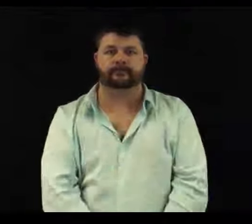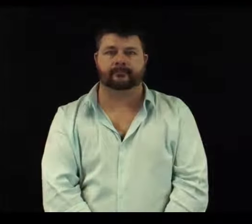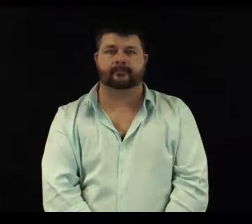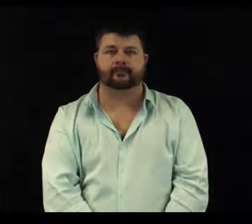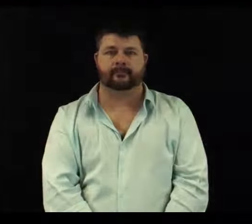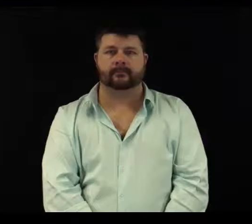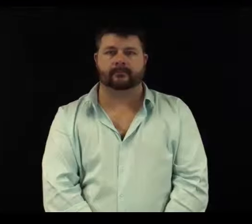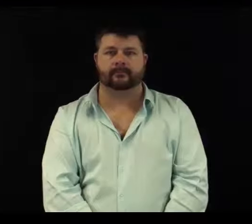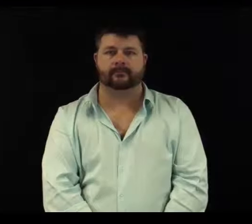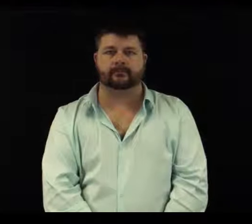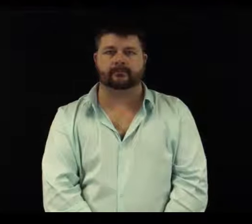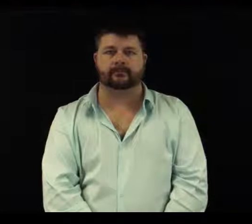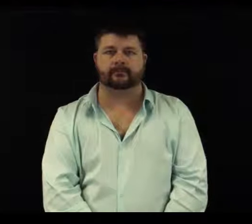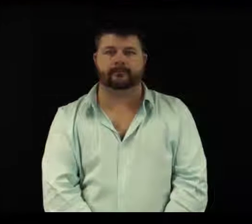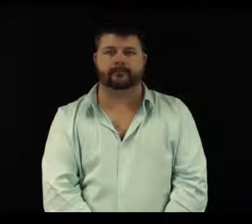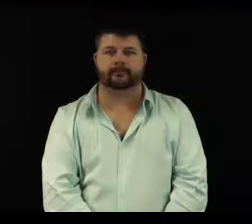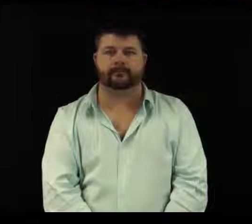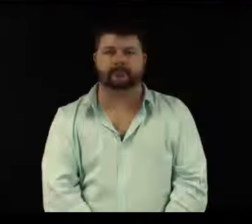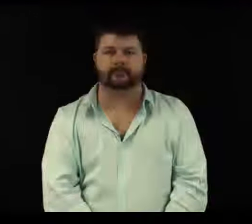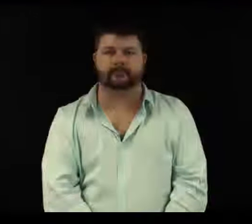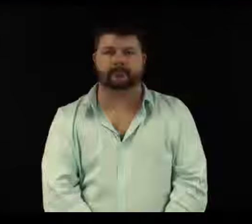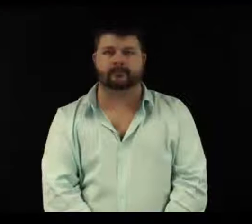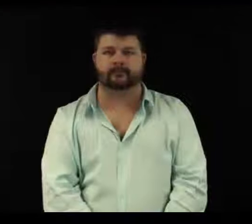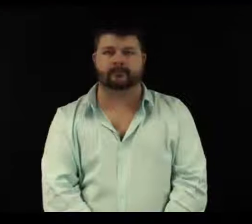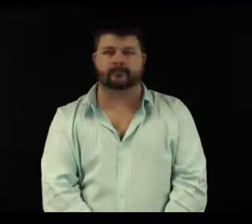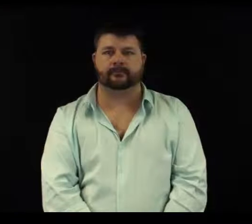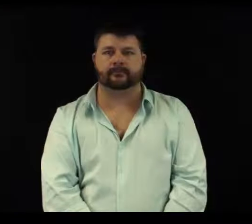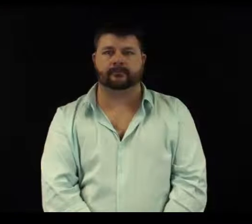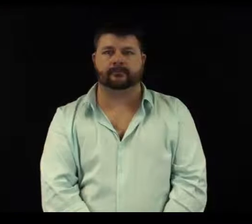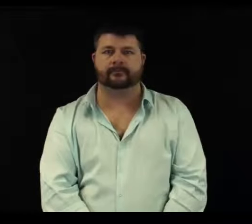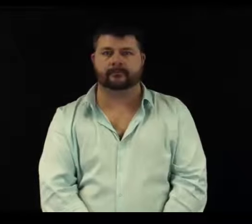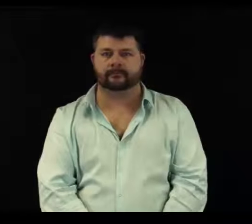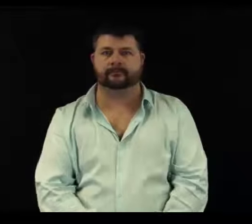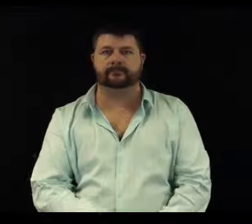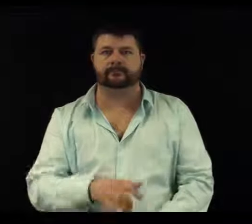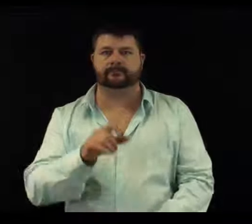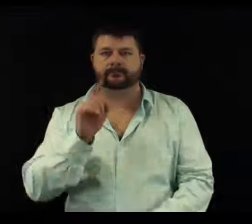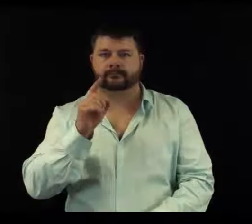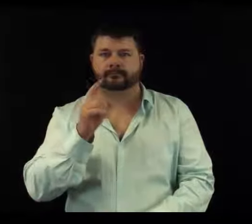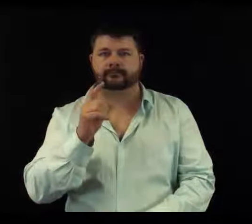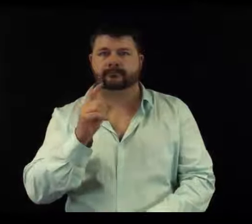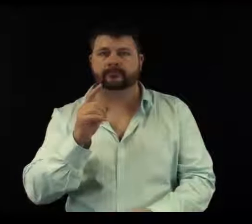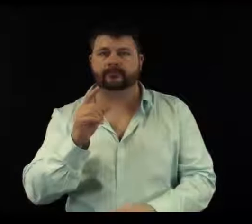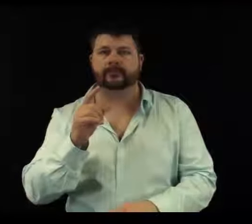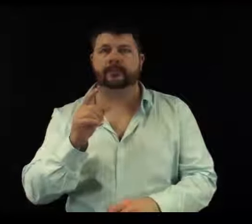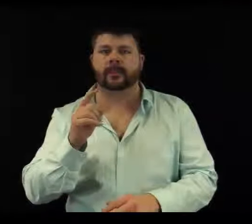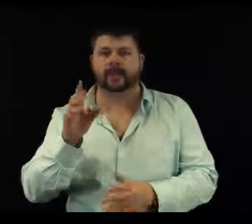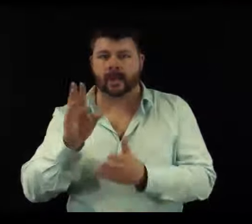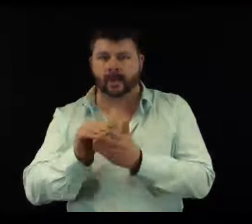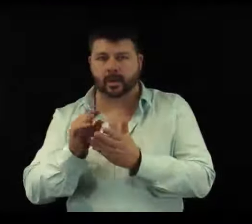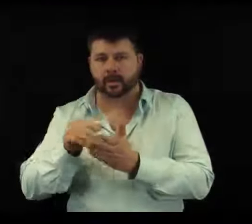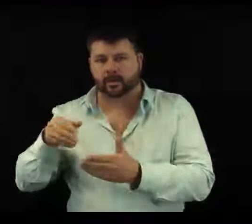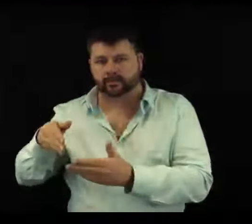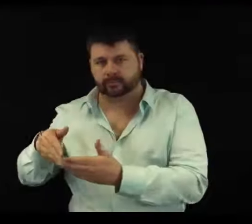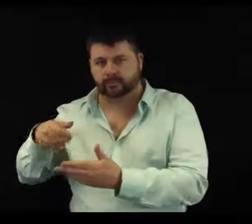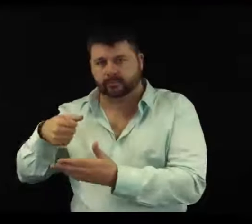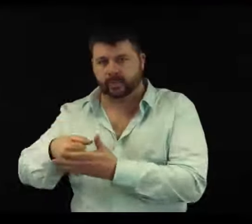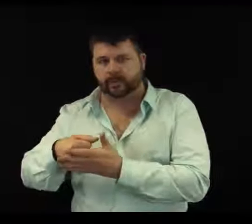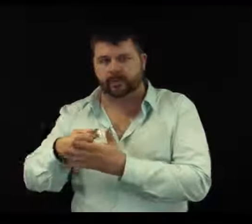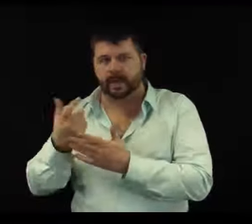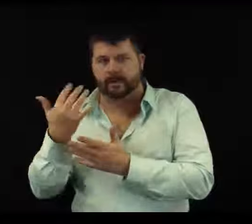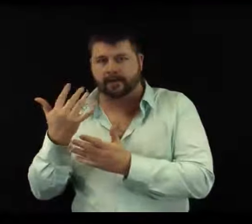your password, then tap the OK button. The Downloads button in the bottom toolbar will display the number of